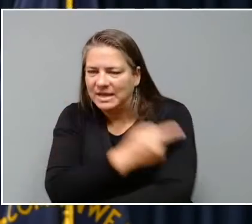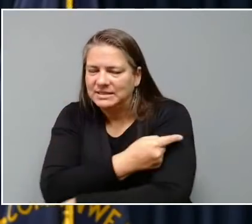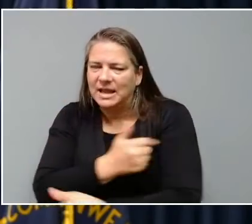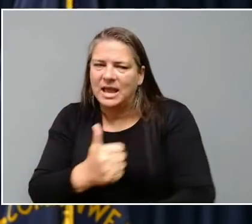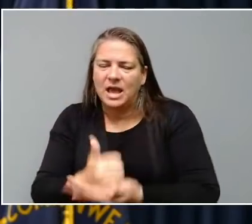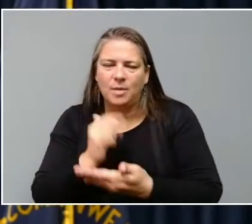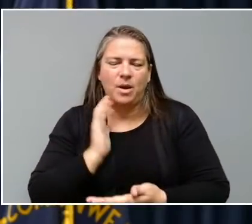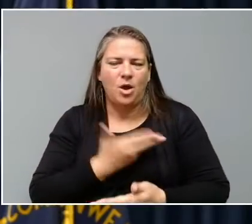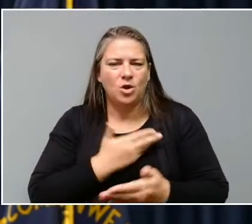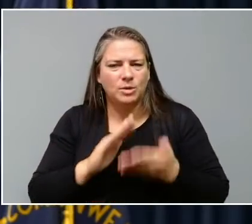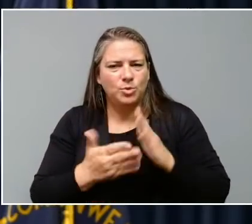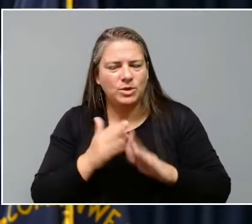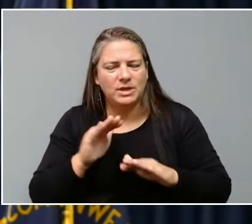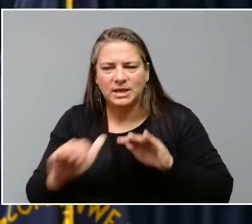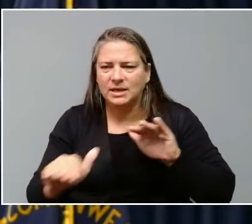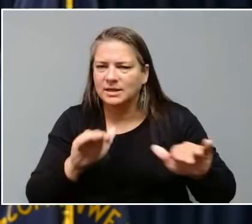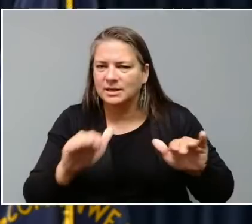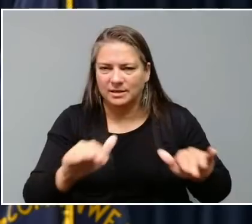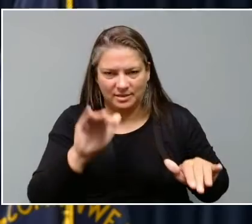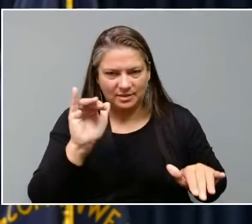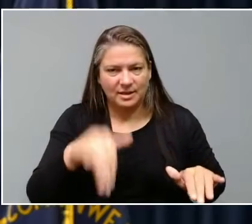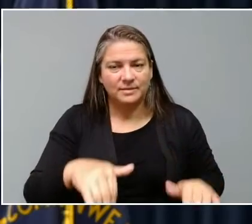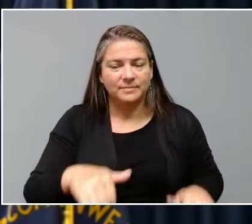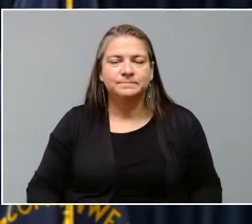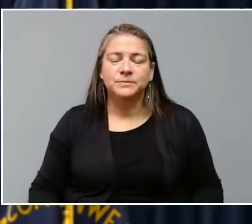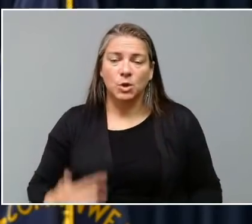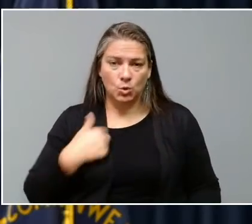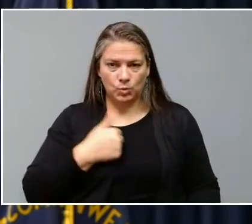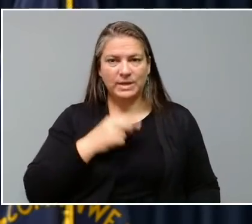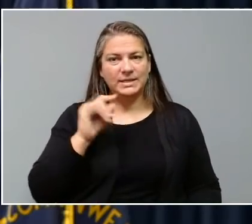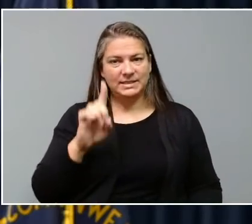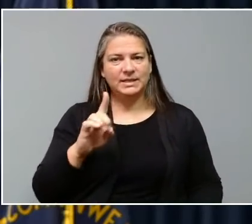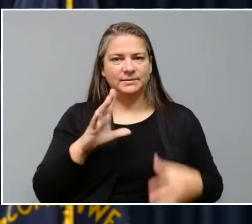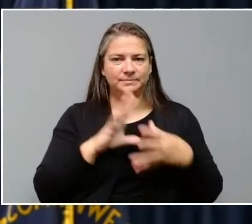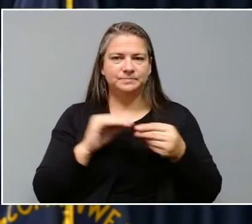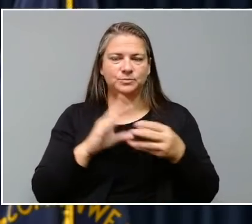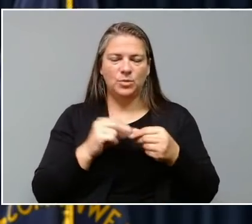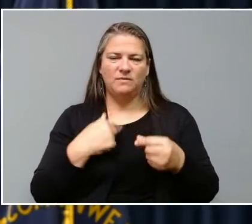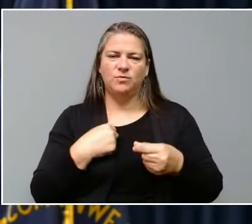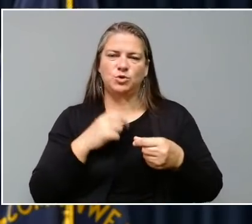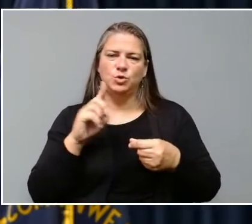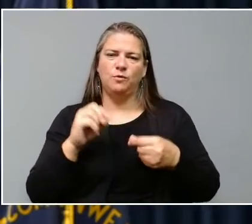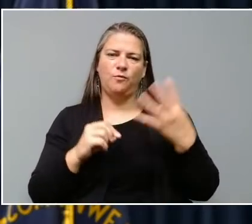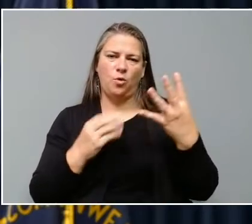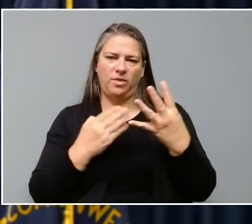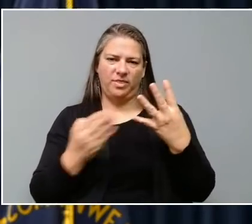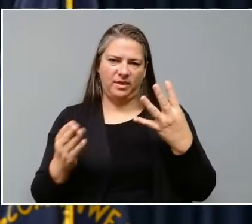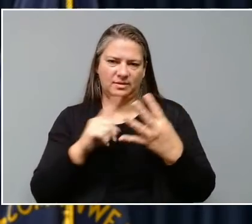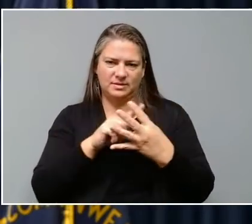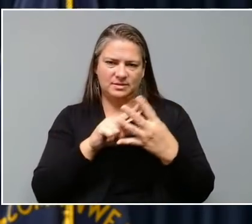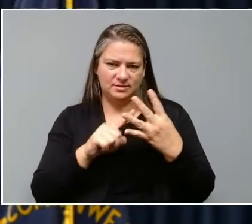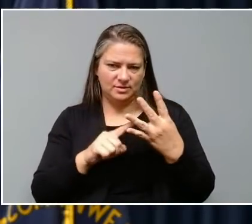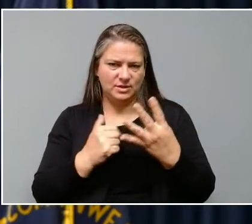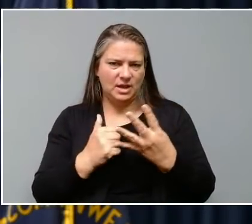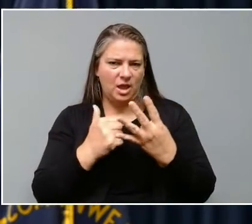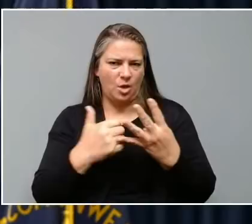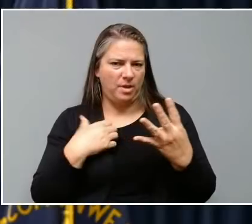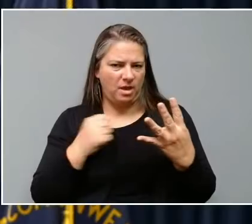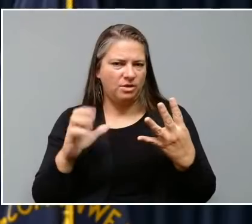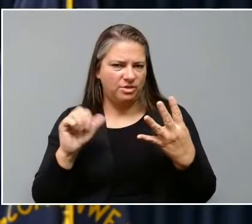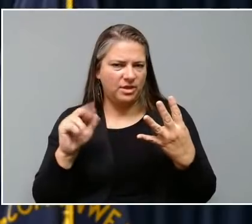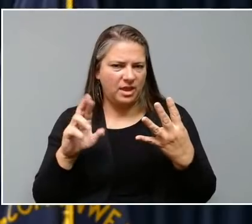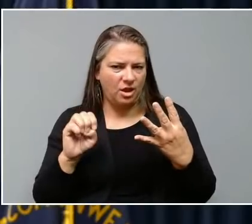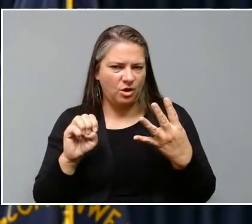mentioned previously, we're doing at least 4 different things to try to free up healthcare capacity. It's been one of the things that I've been